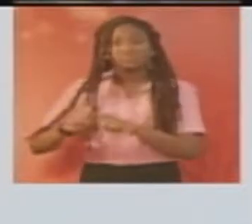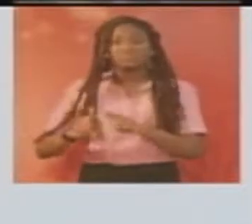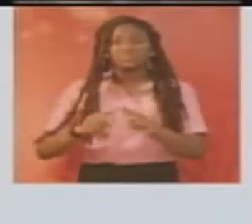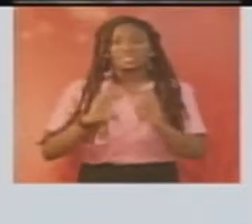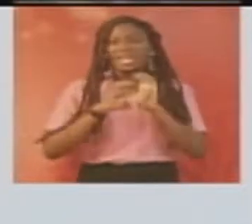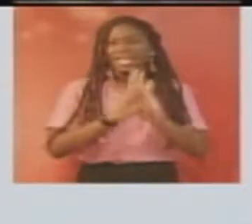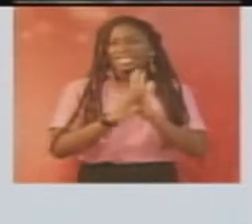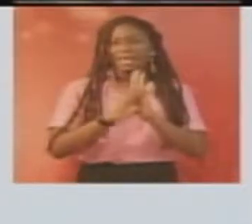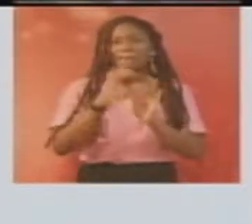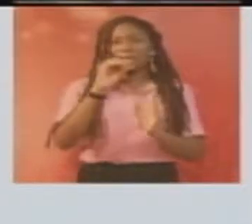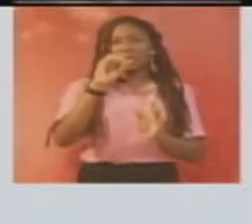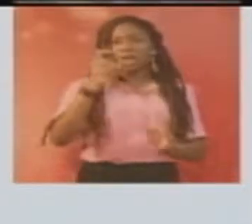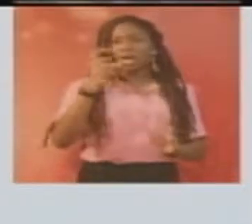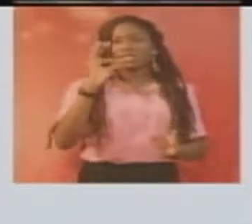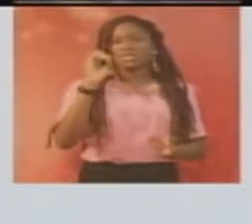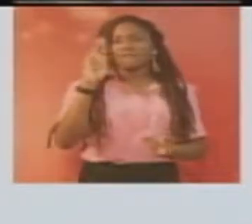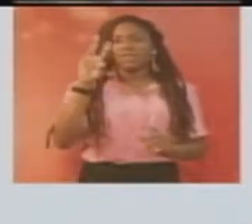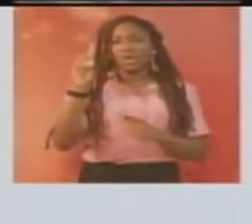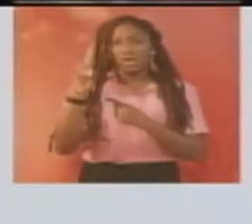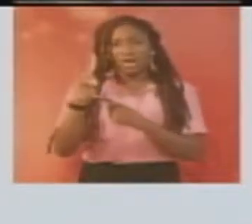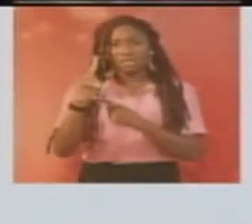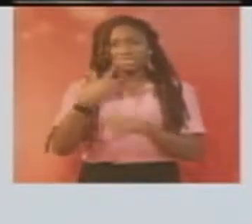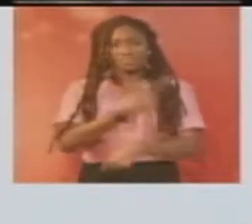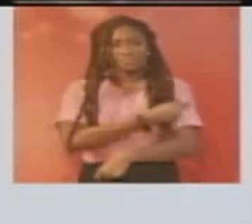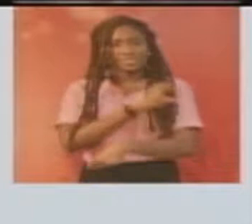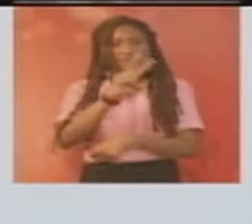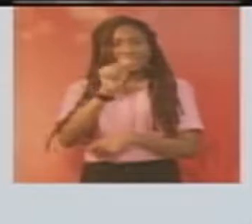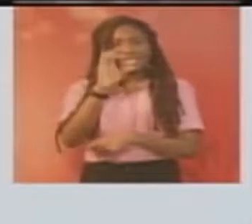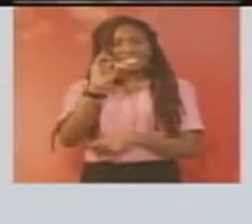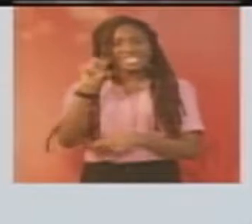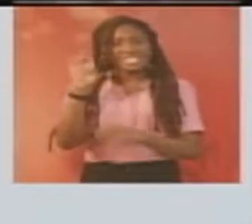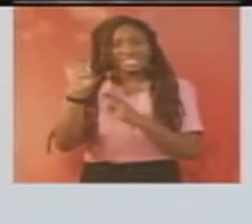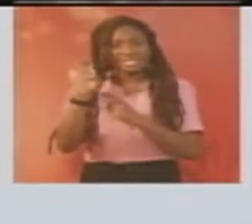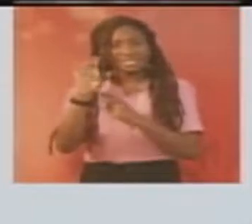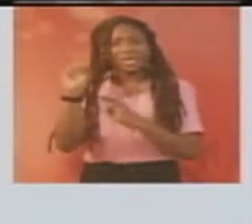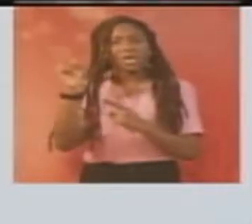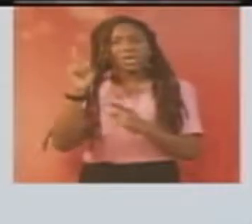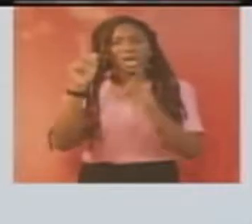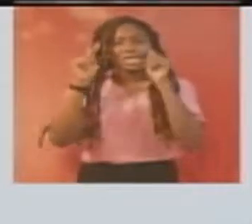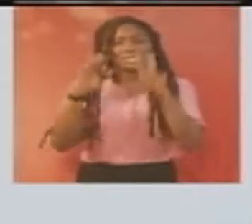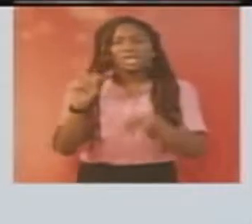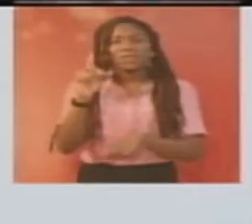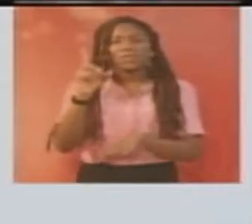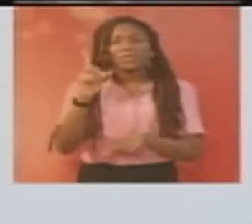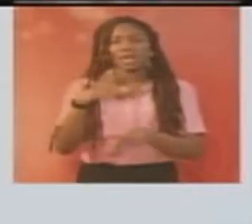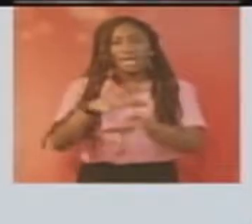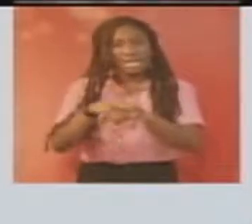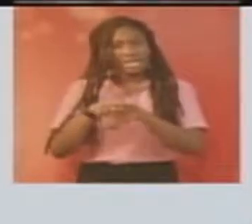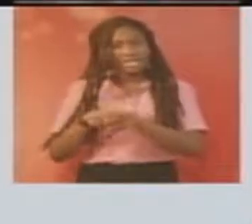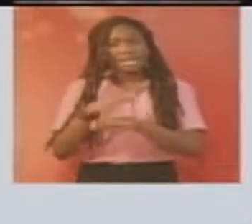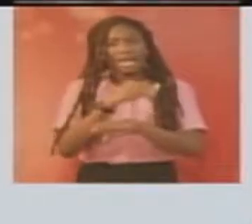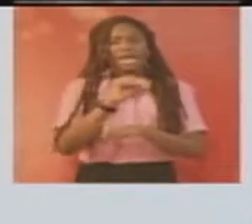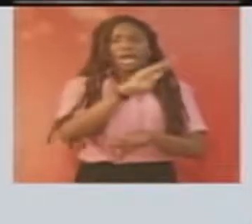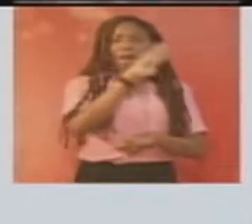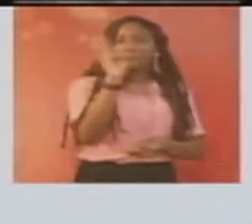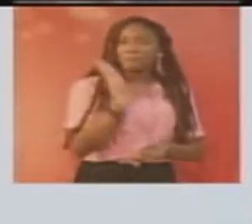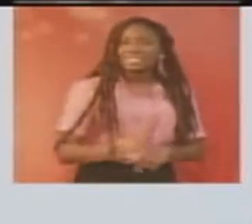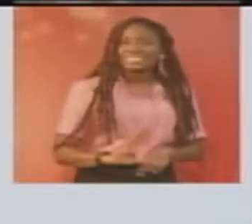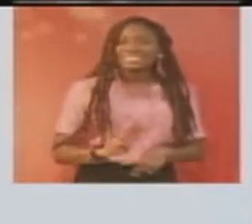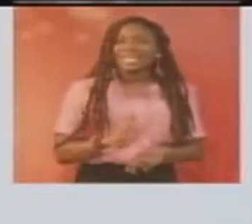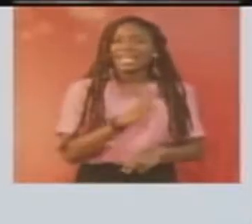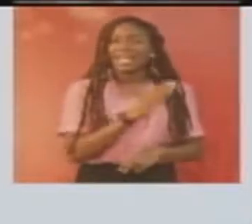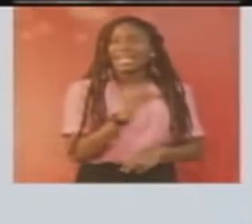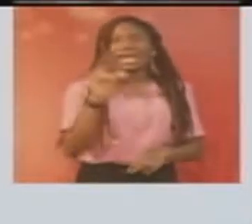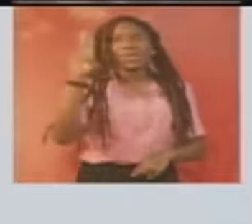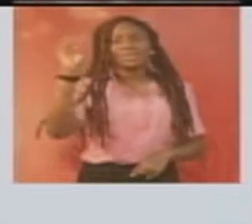Oxford vaccine that was trialed in the UK and also in Brazil. There have been trials in the